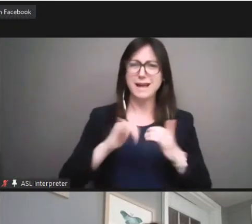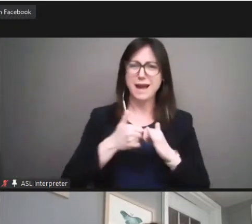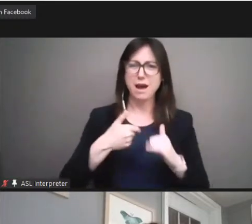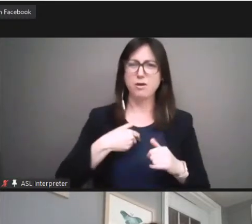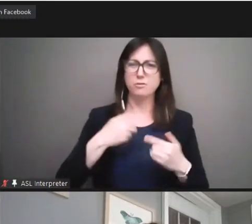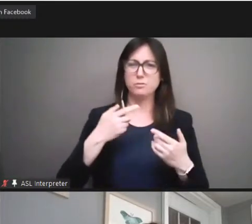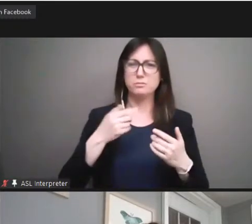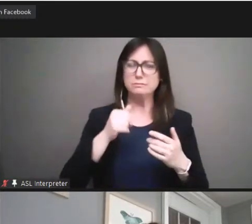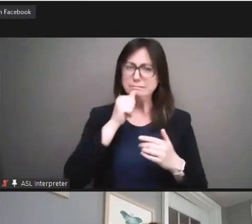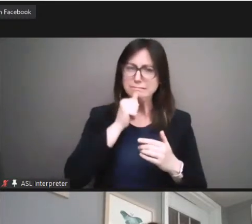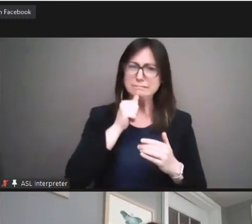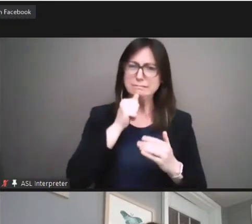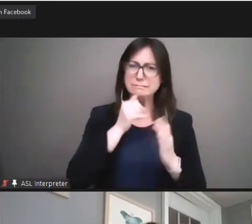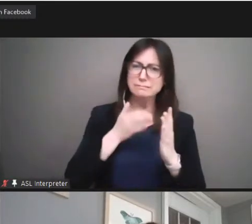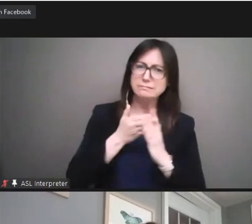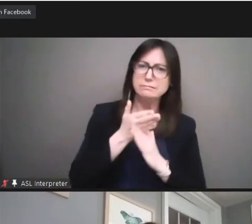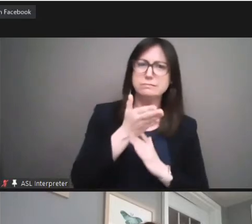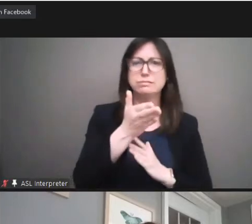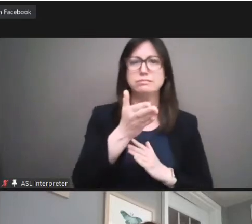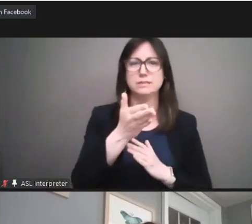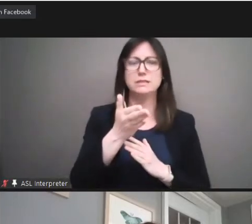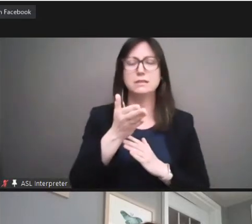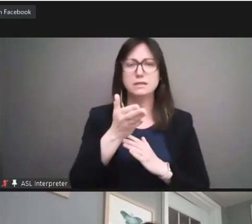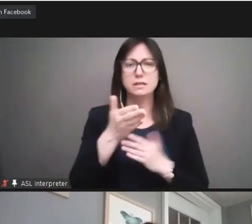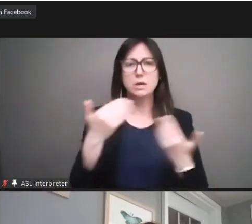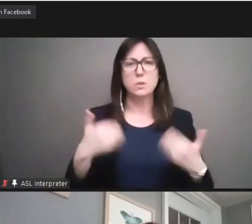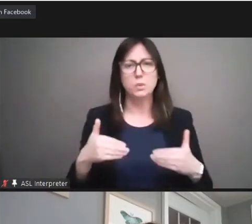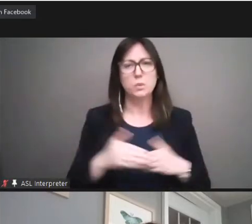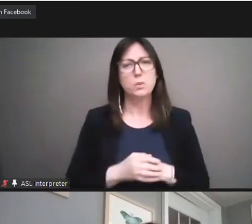that time and that period.